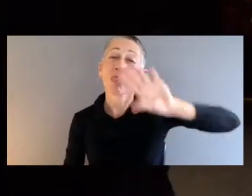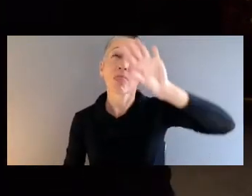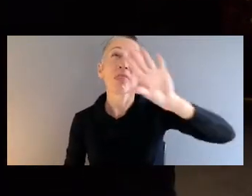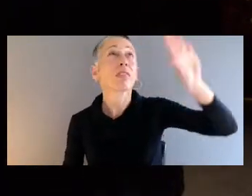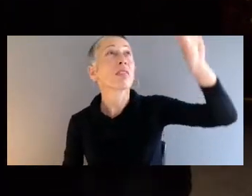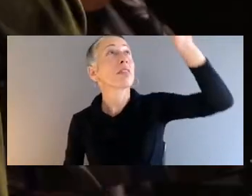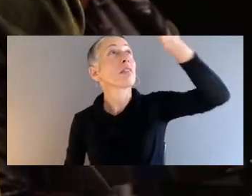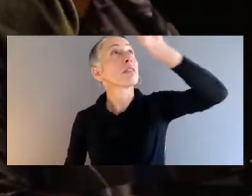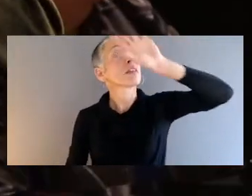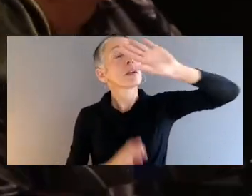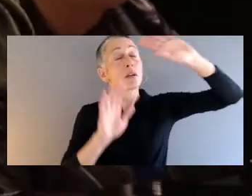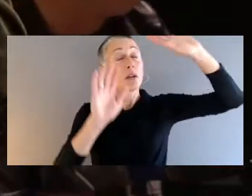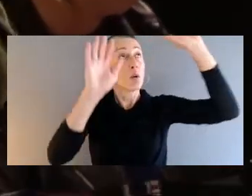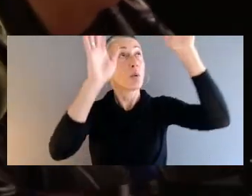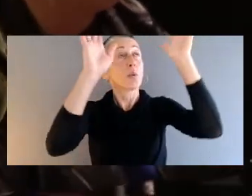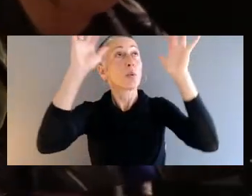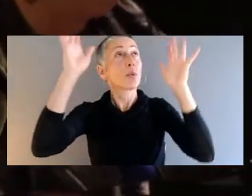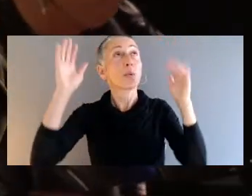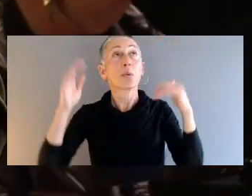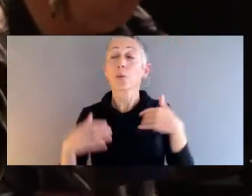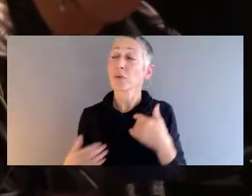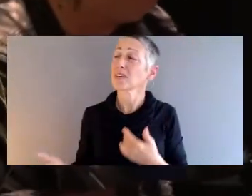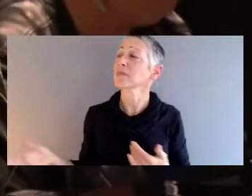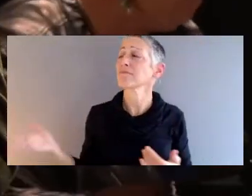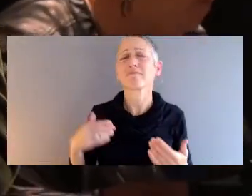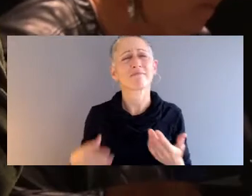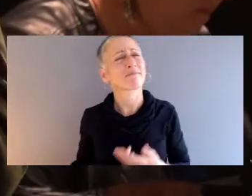Let's take the car and